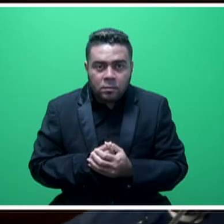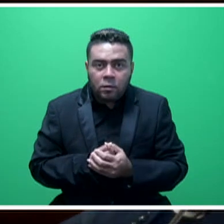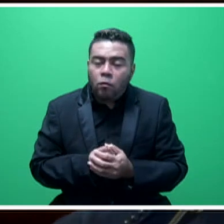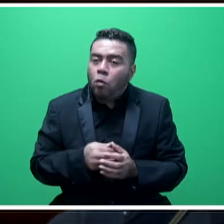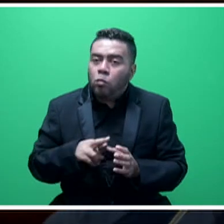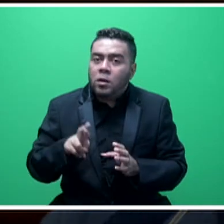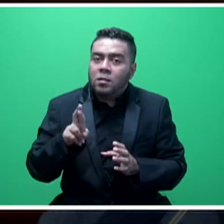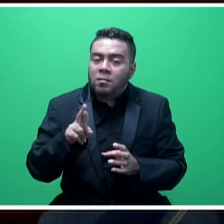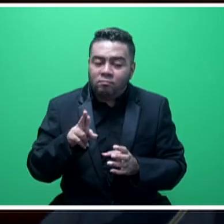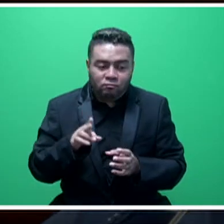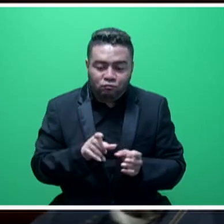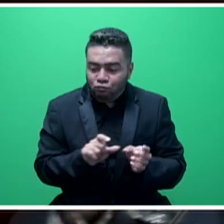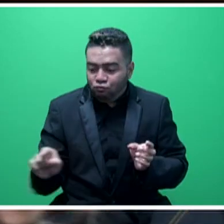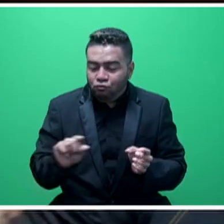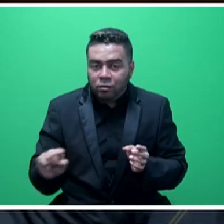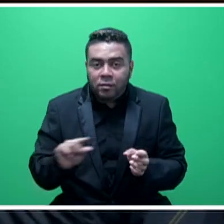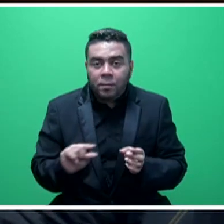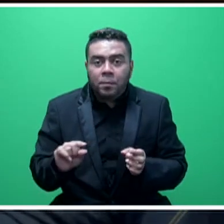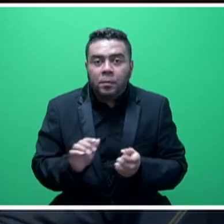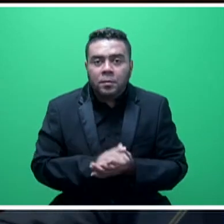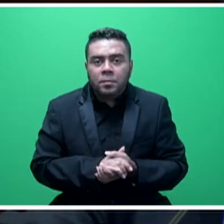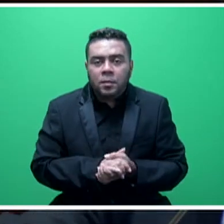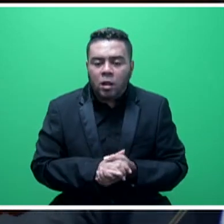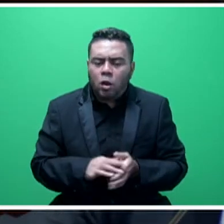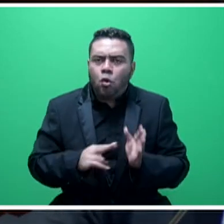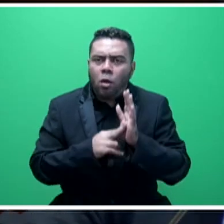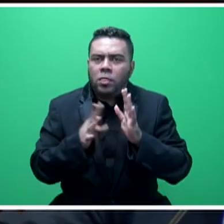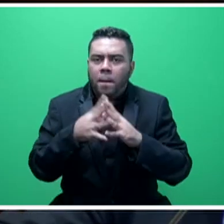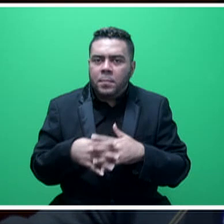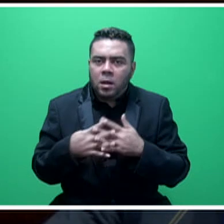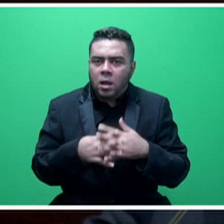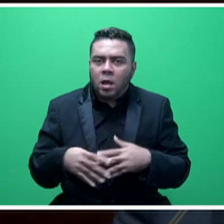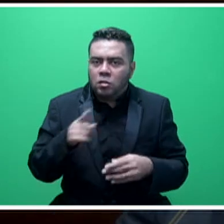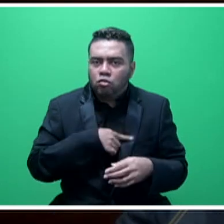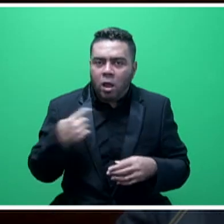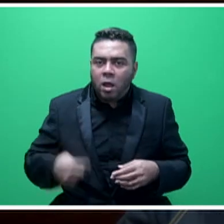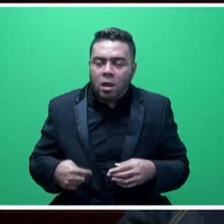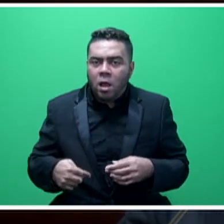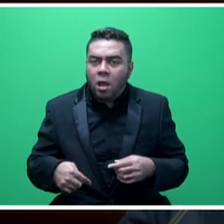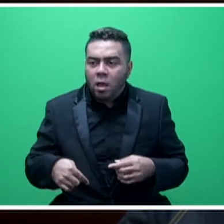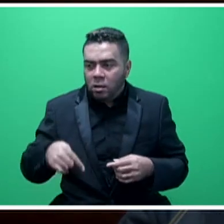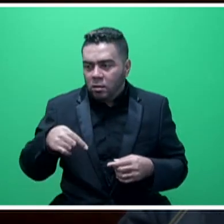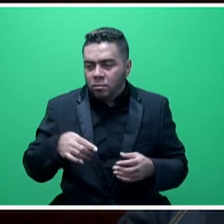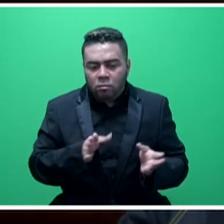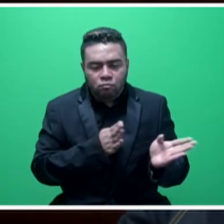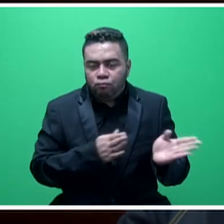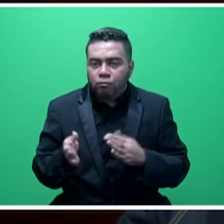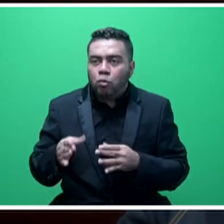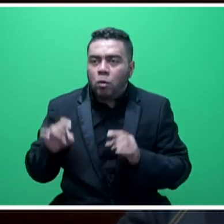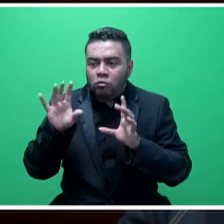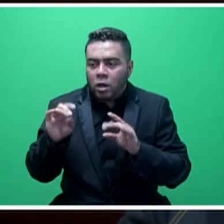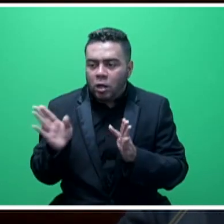rediverted. For example, a portion of the budget for markets such as North America and China and India are being redirected to Australia and New Zealand. It goes without saying